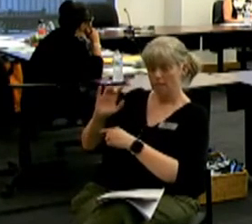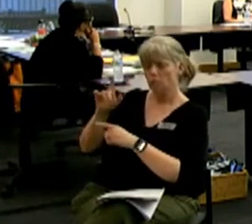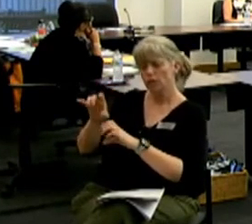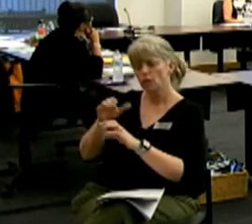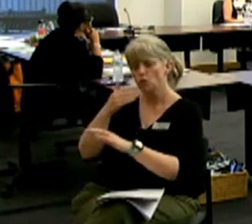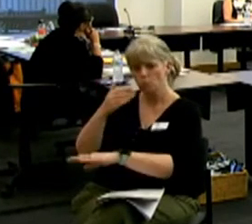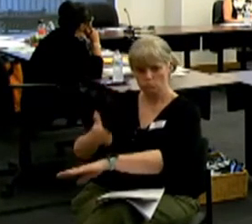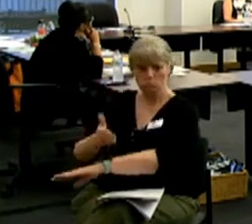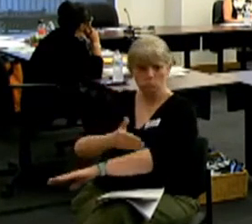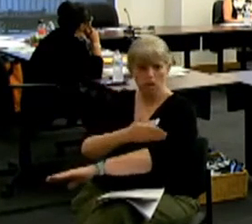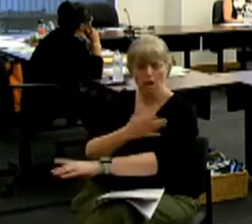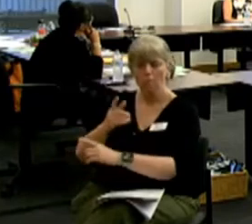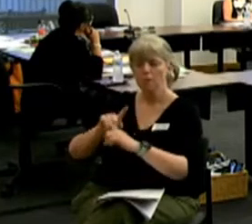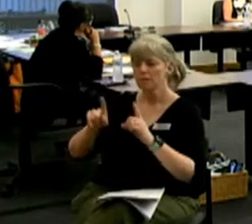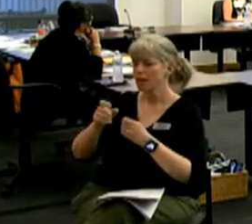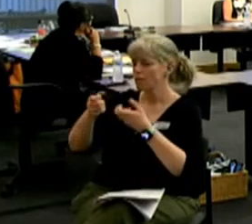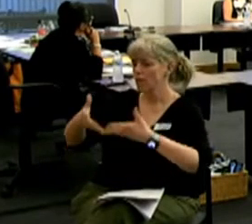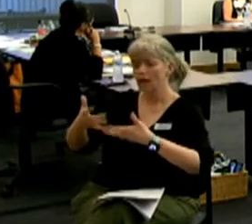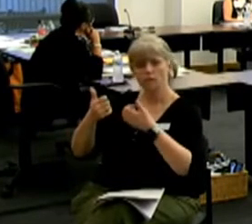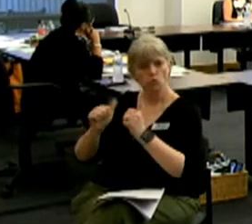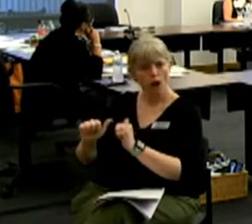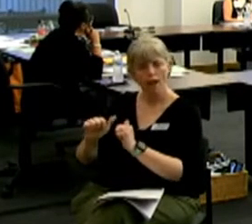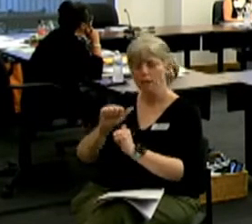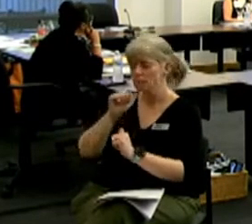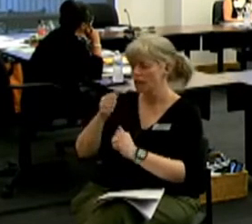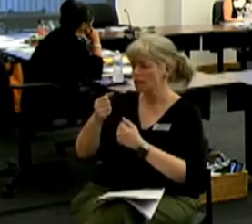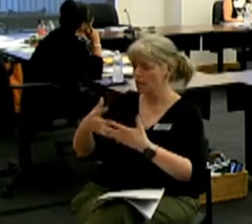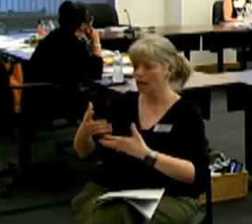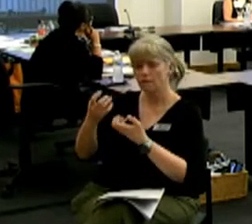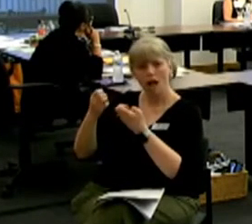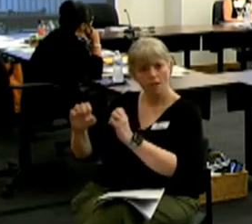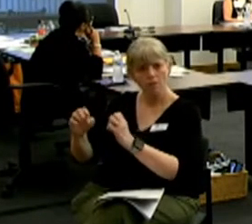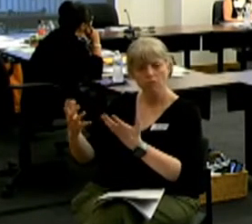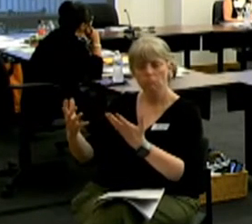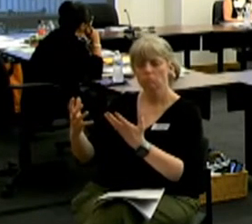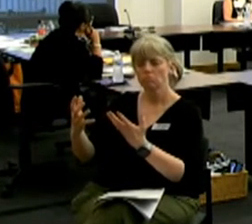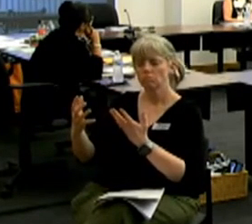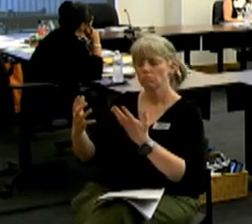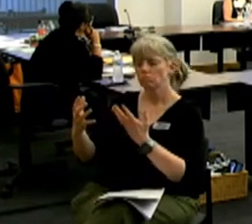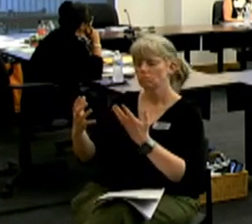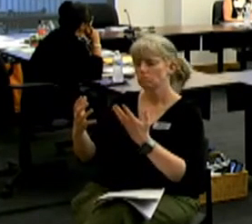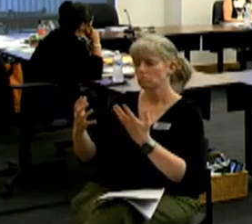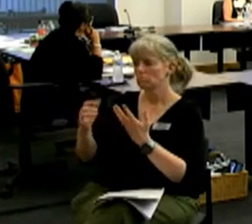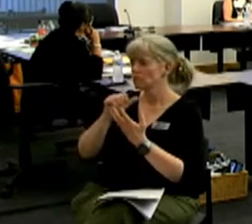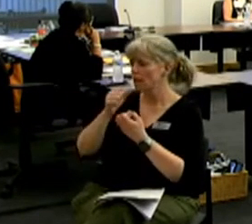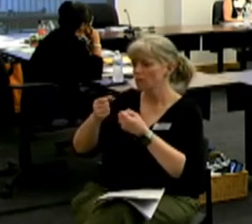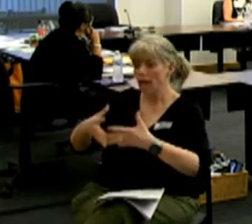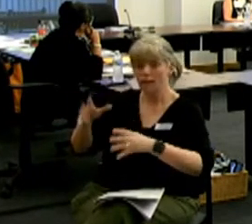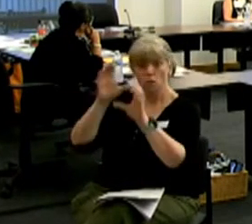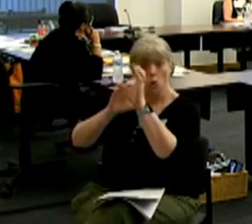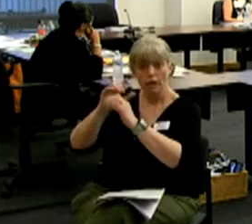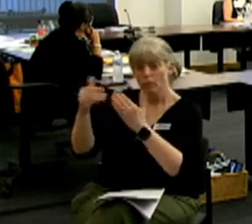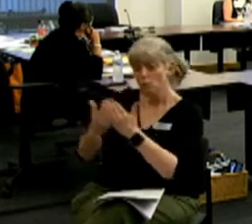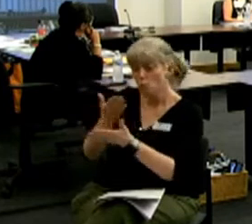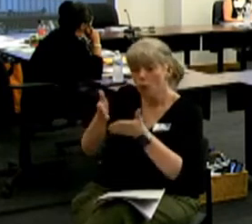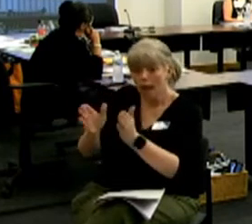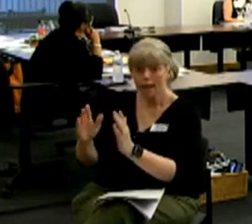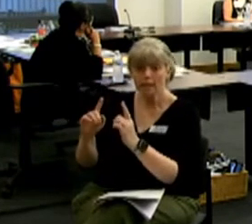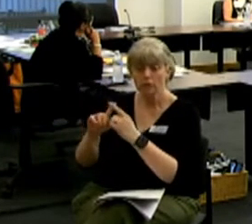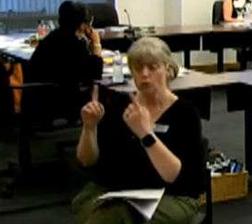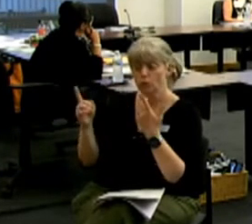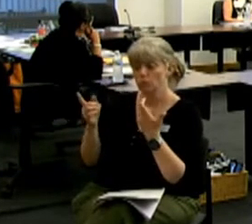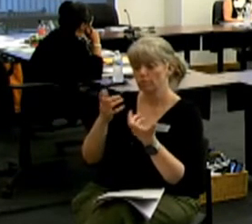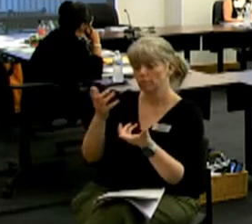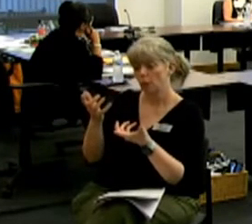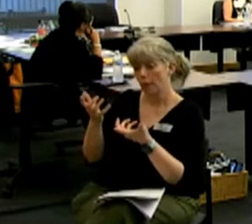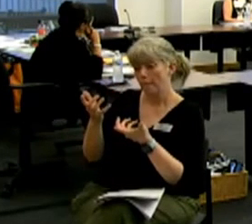need to do better. But it's not for lack of trying, it's not for lack of effort, it's not for lack of looking for new ways